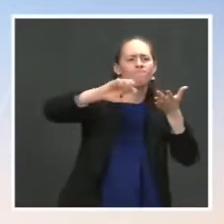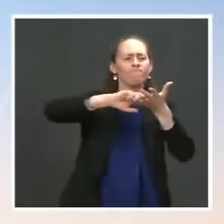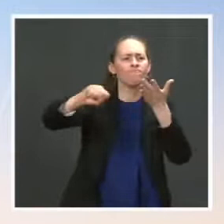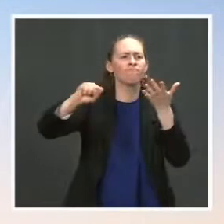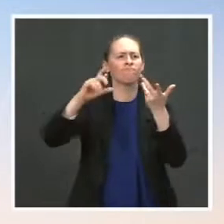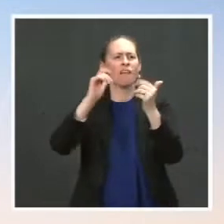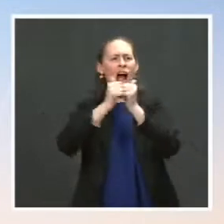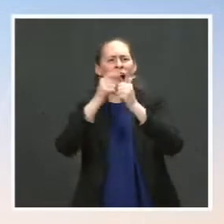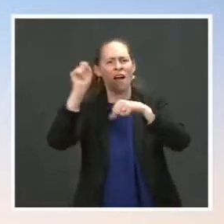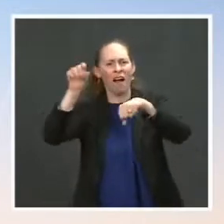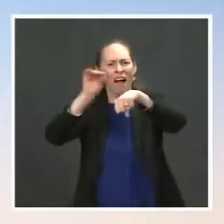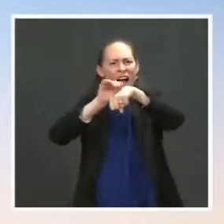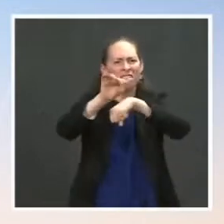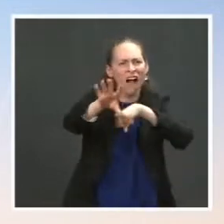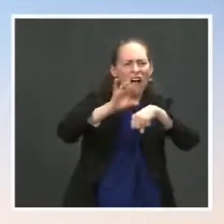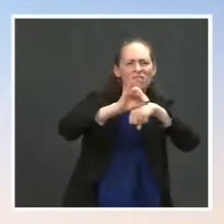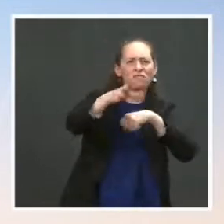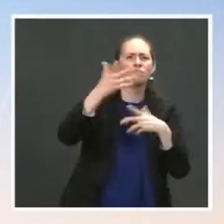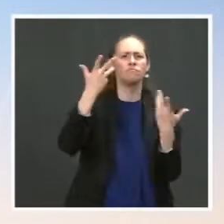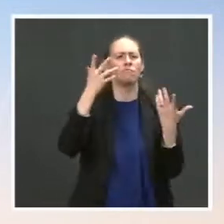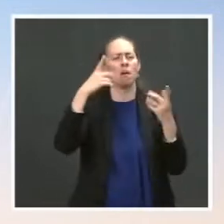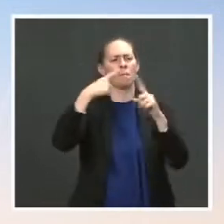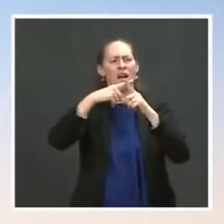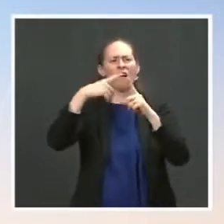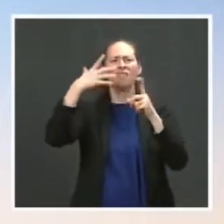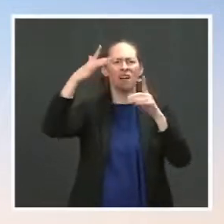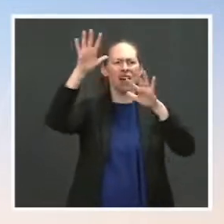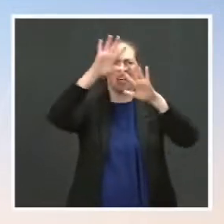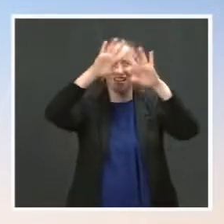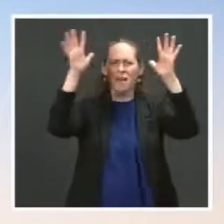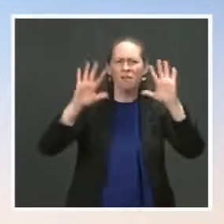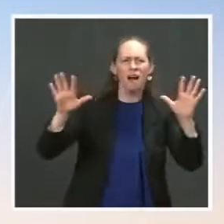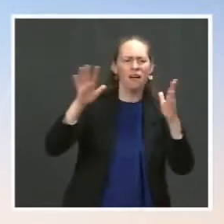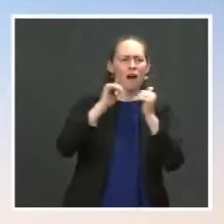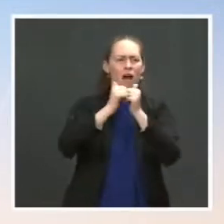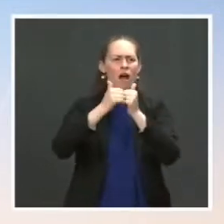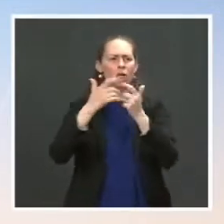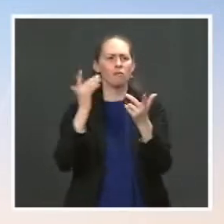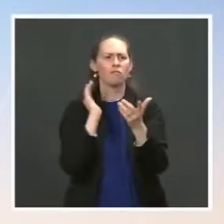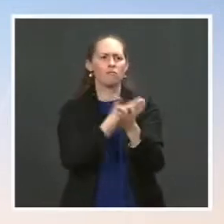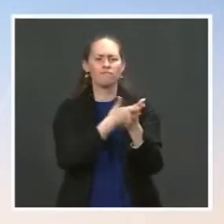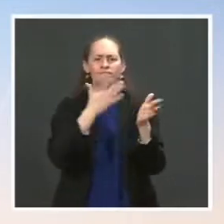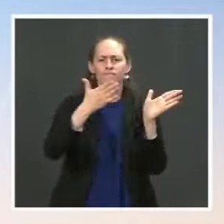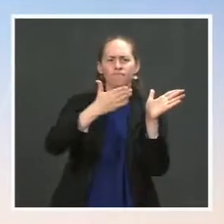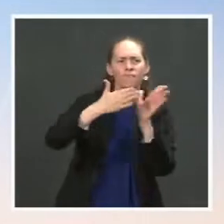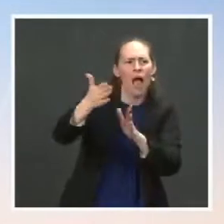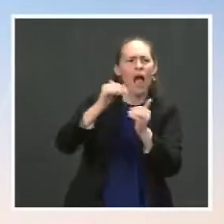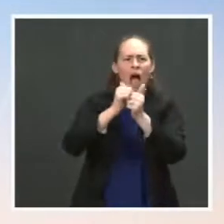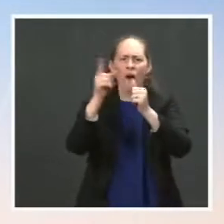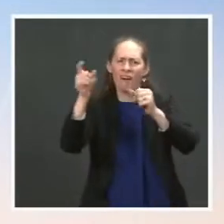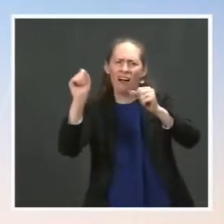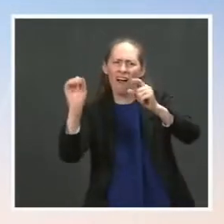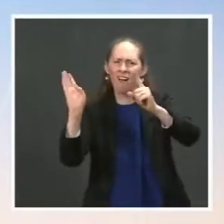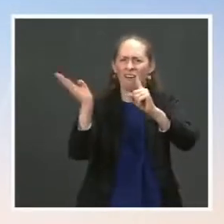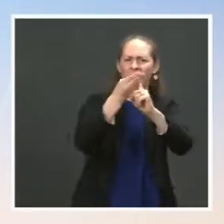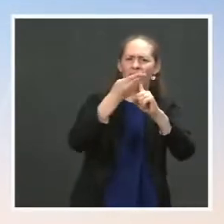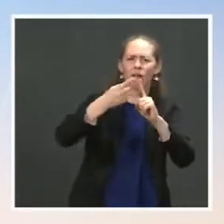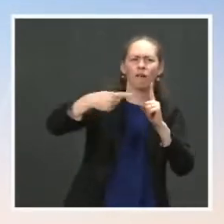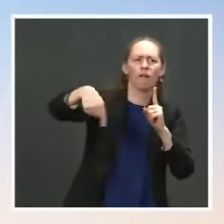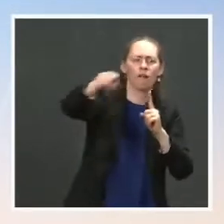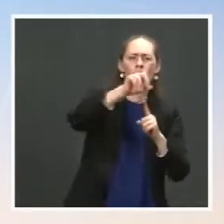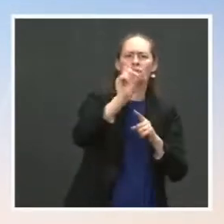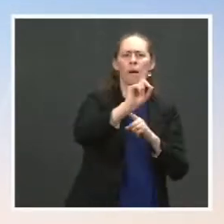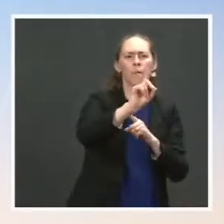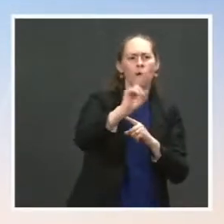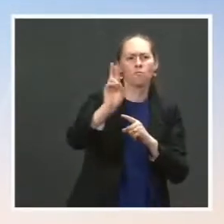and what role those might play in selling the plan to some Democrats on the left who have suggested they think the plan doesn't go far enough on